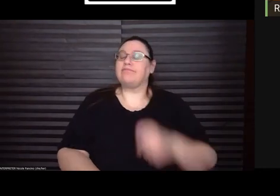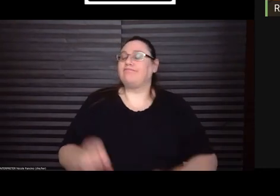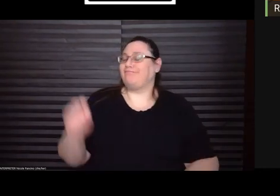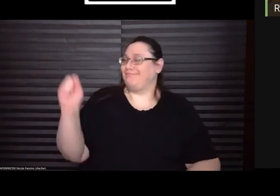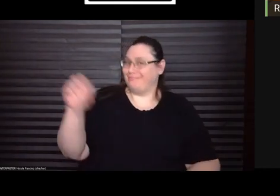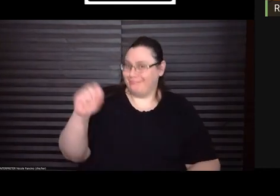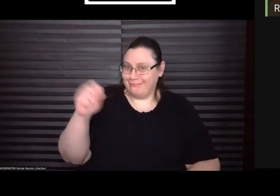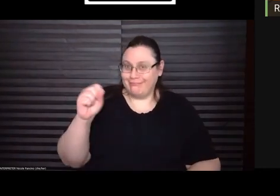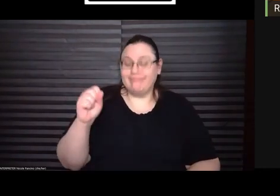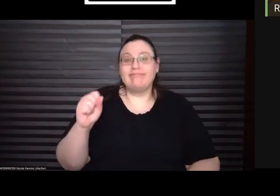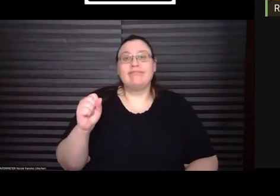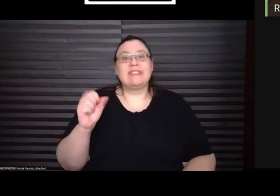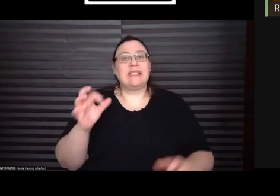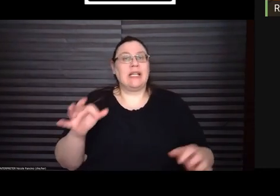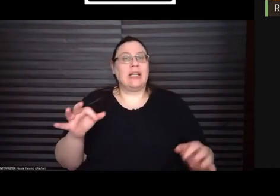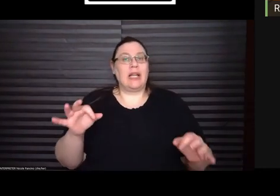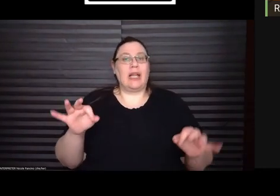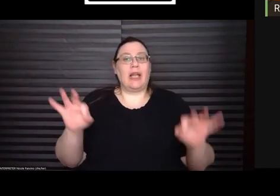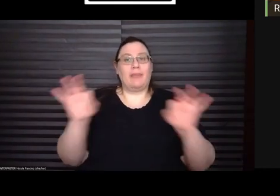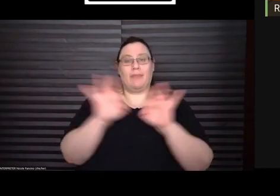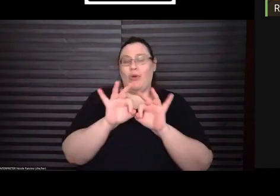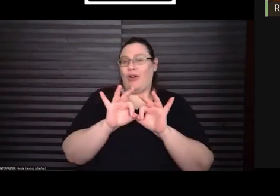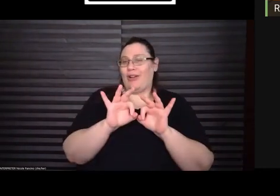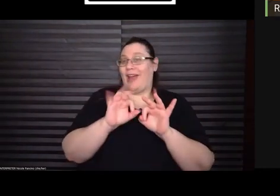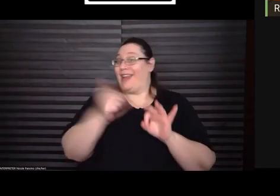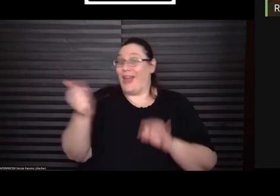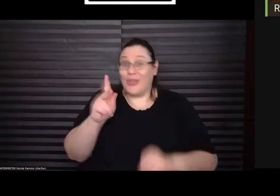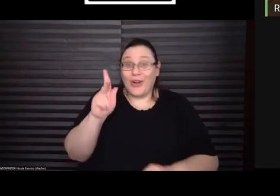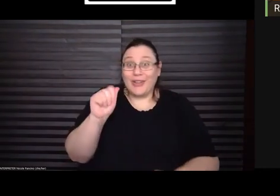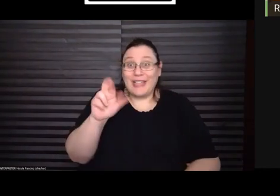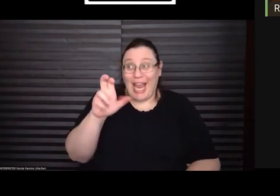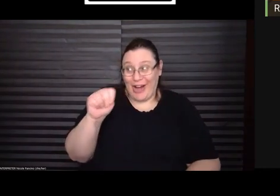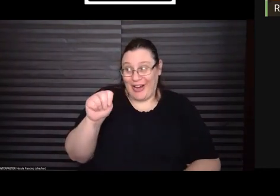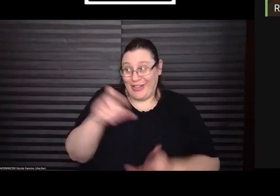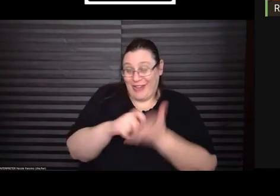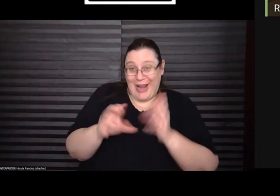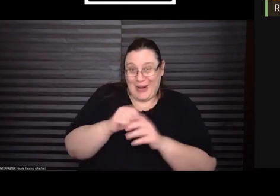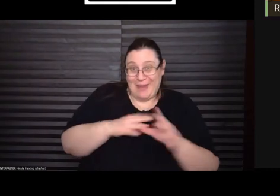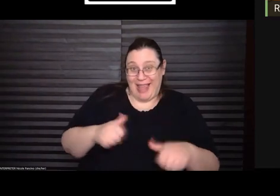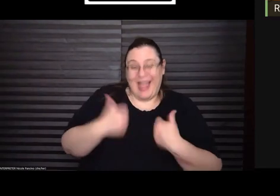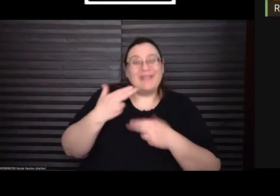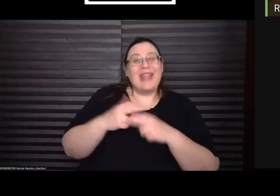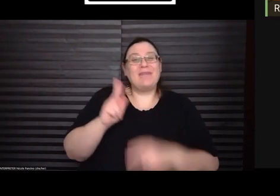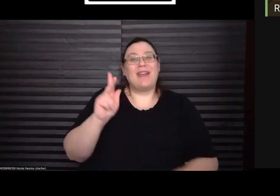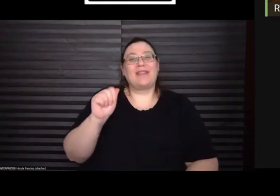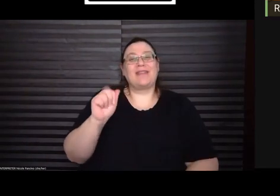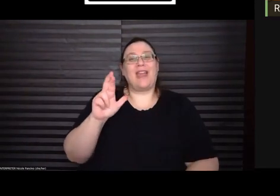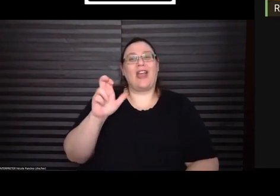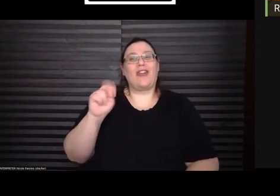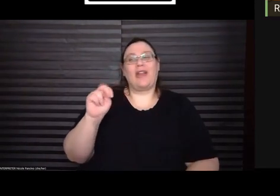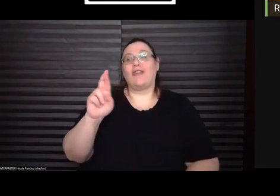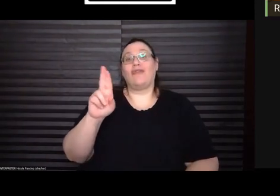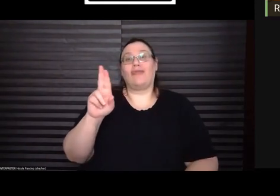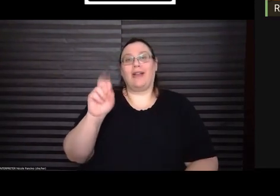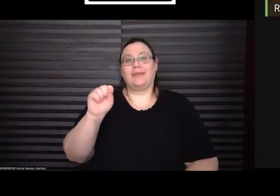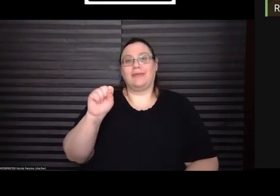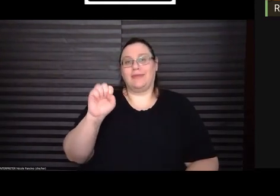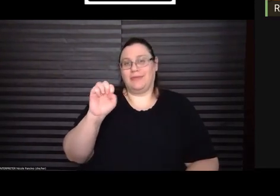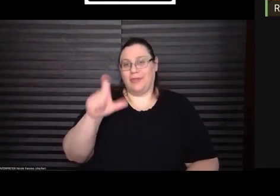There's also a very important Karen writer in my life, which is Karen Russell. And